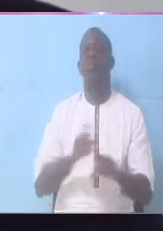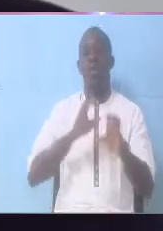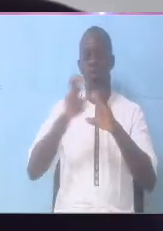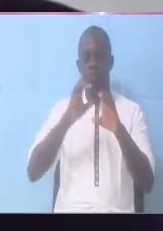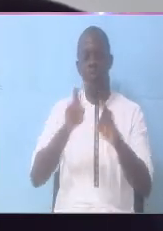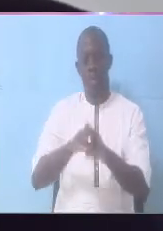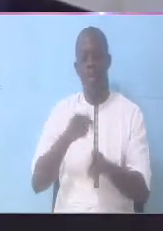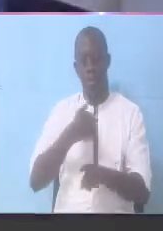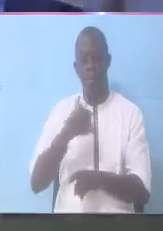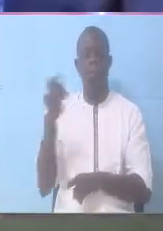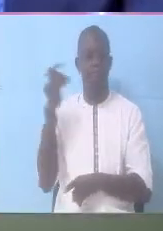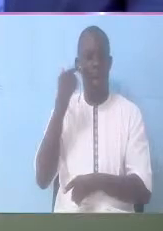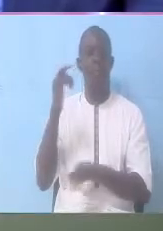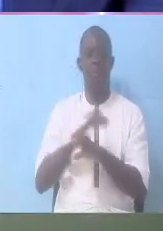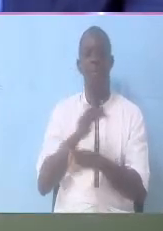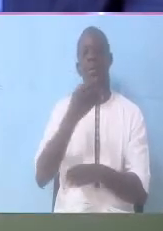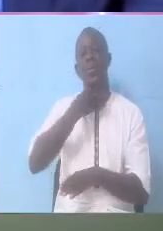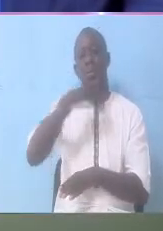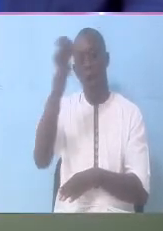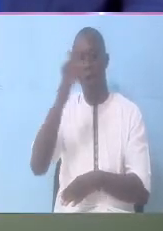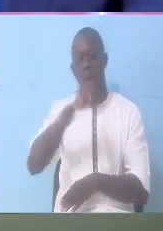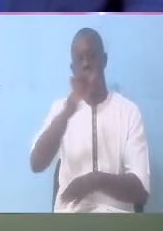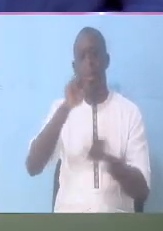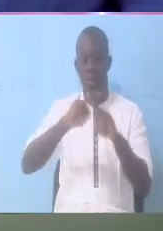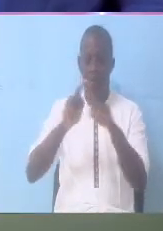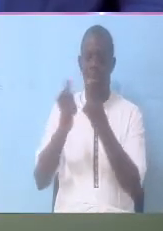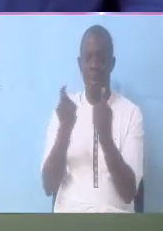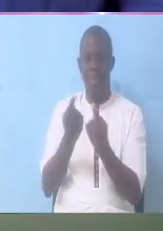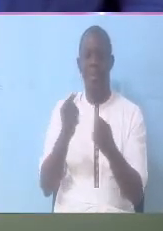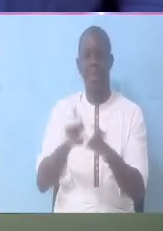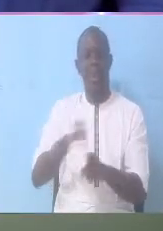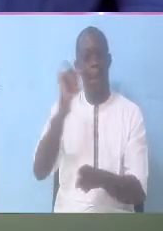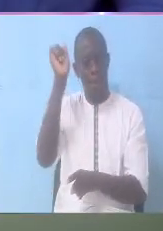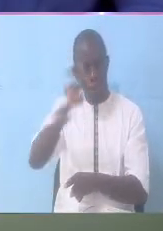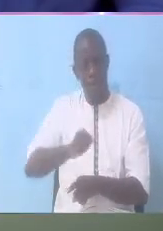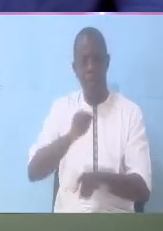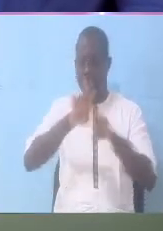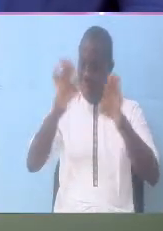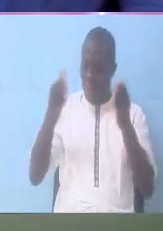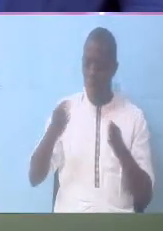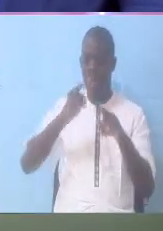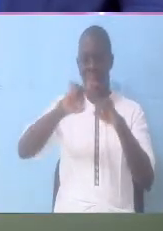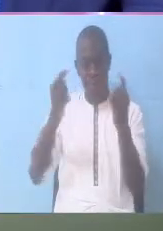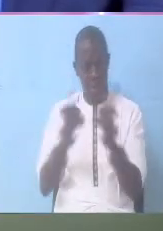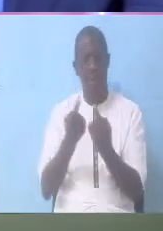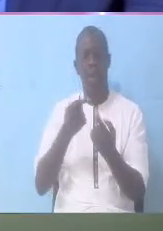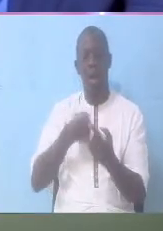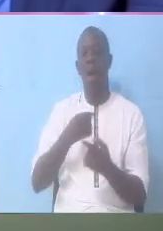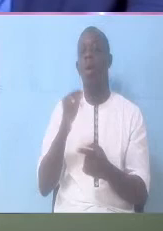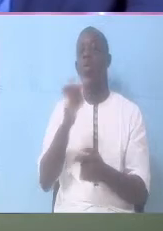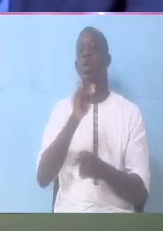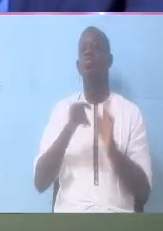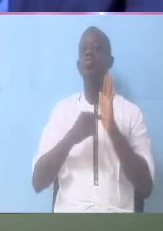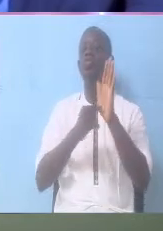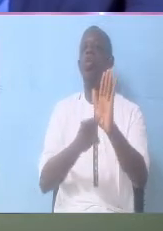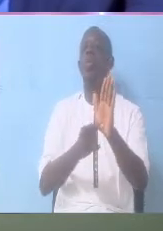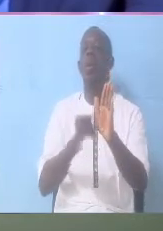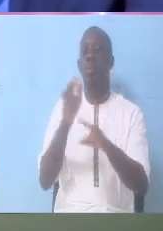phone, yes. Okay. So which signifies that Jame was angry. He was not happy. Yeah, obviously, yes.